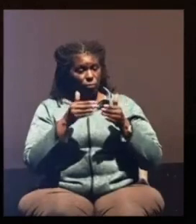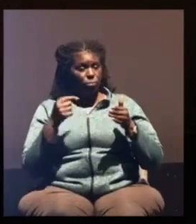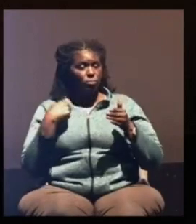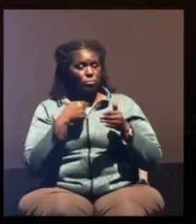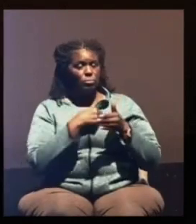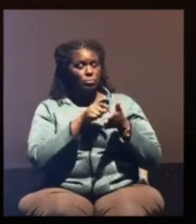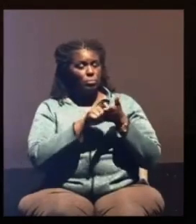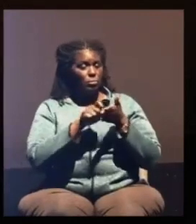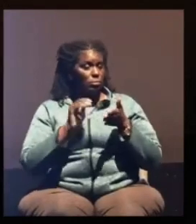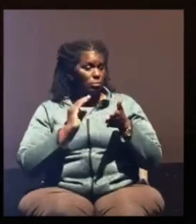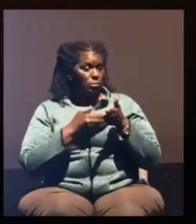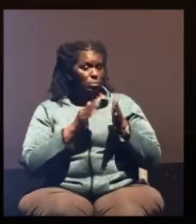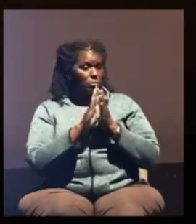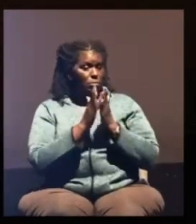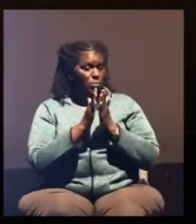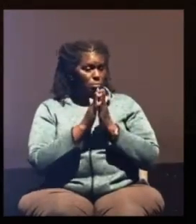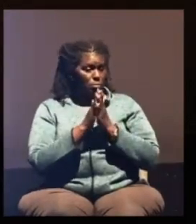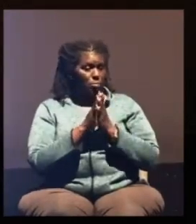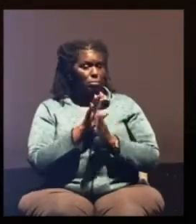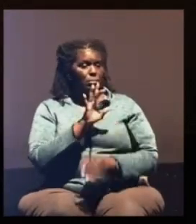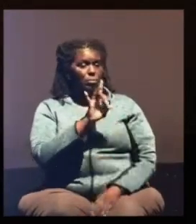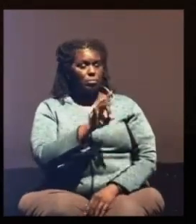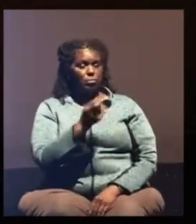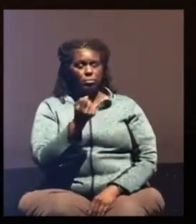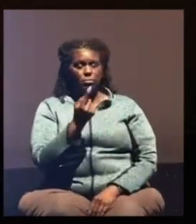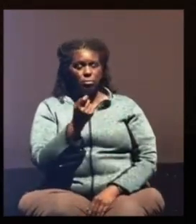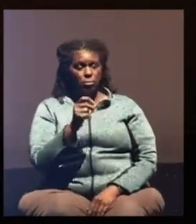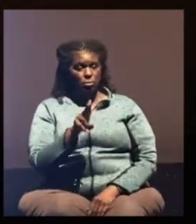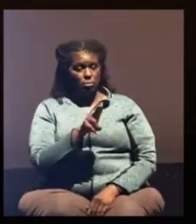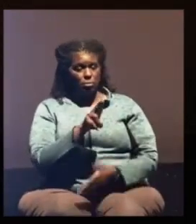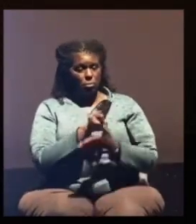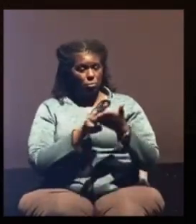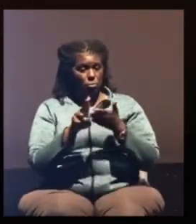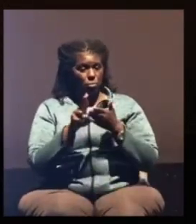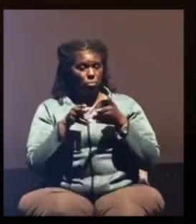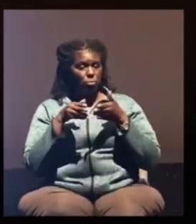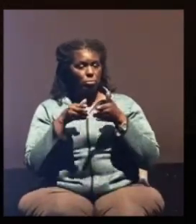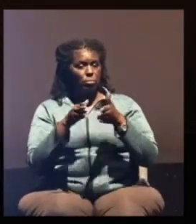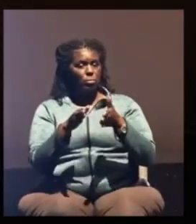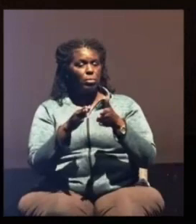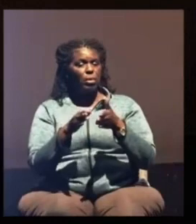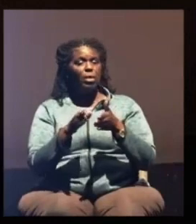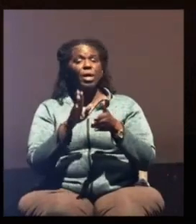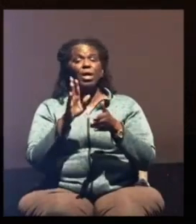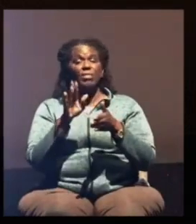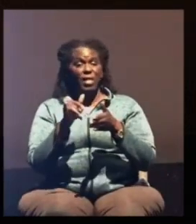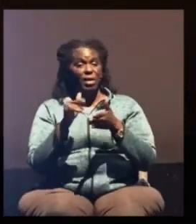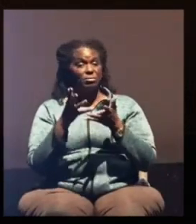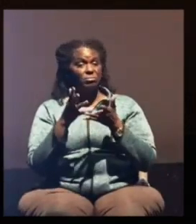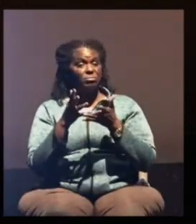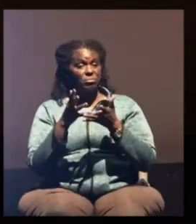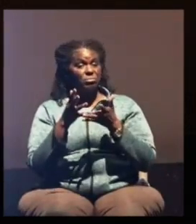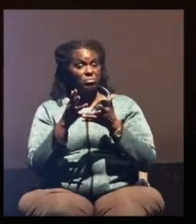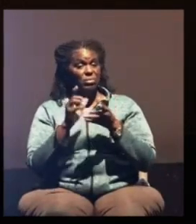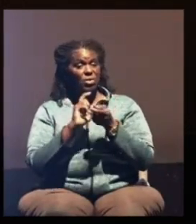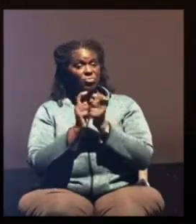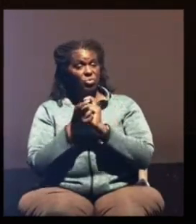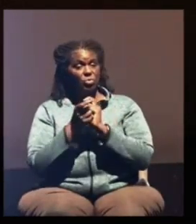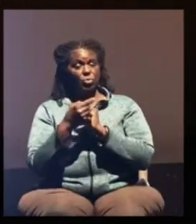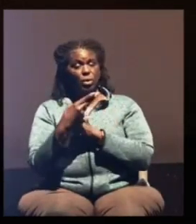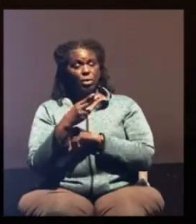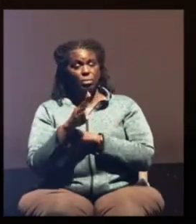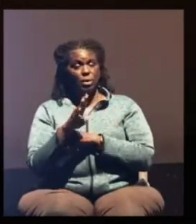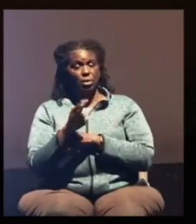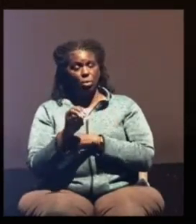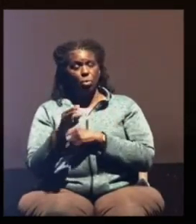Evan mentioned, at 811 University Street. It's a lead-off sector in the HBO movie, and it's been